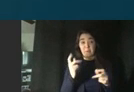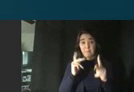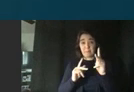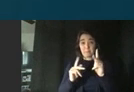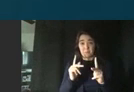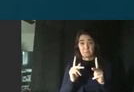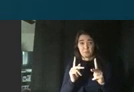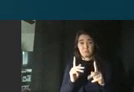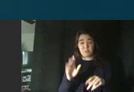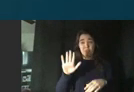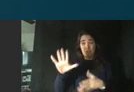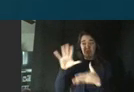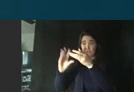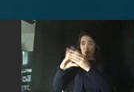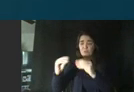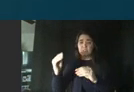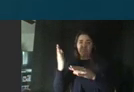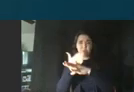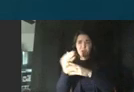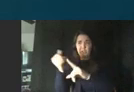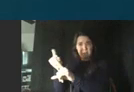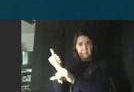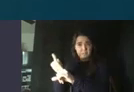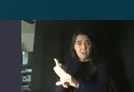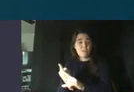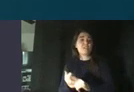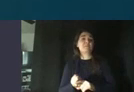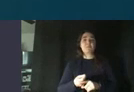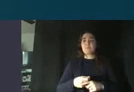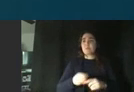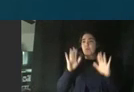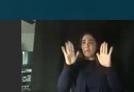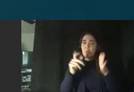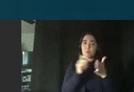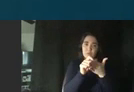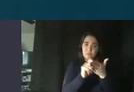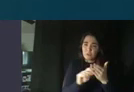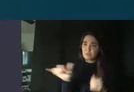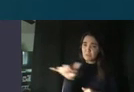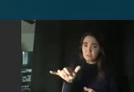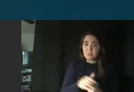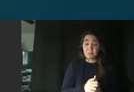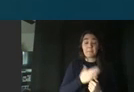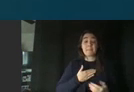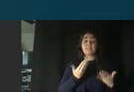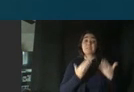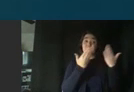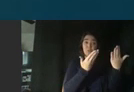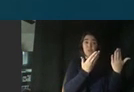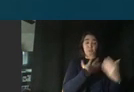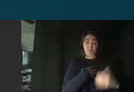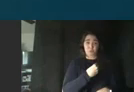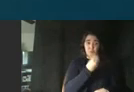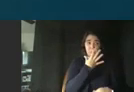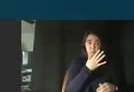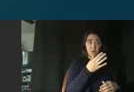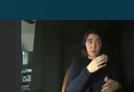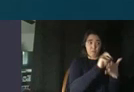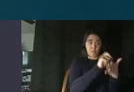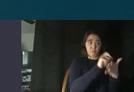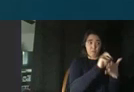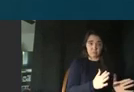own stories, and they could be great writers too. But my suggestion to white who want to